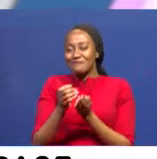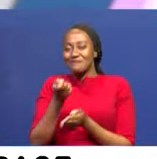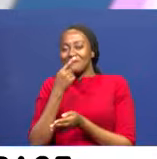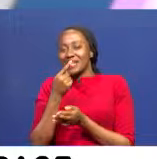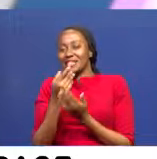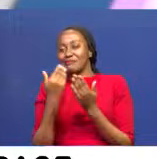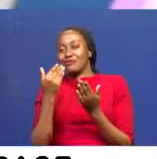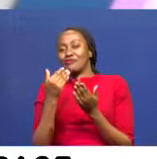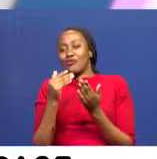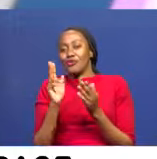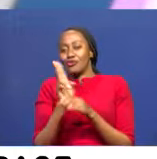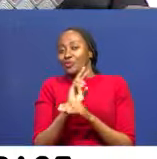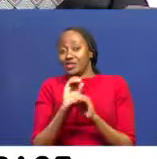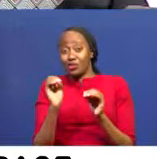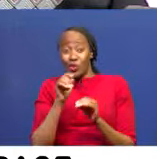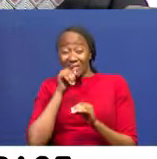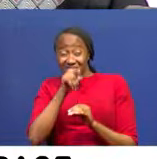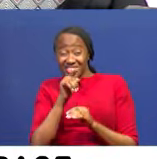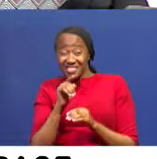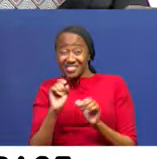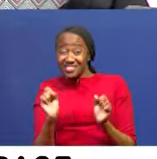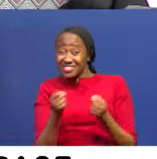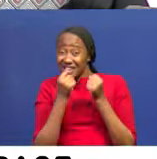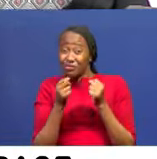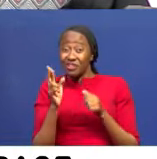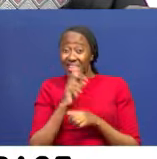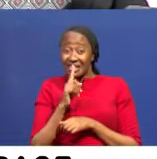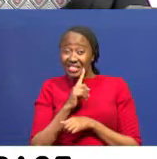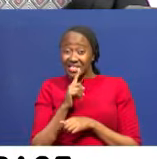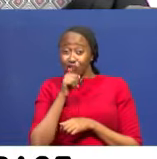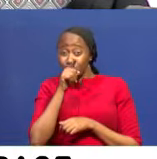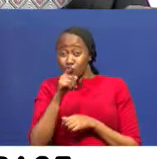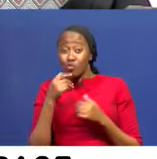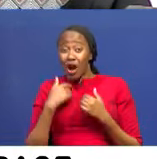safety risk, that's a risk that you're holding or public is holding